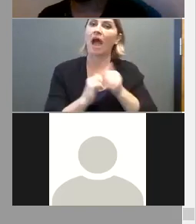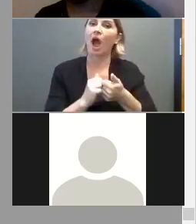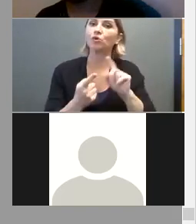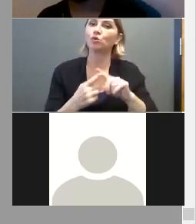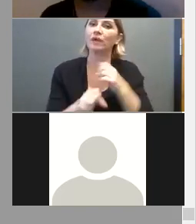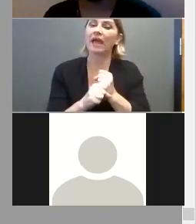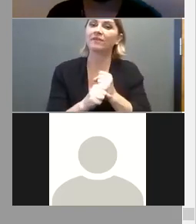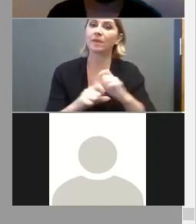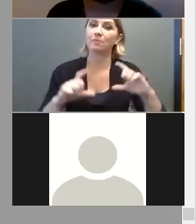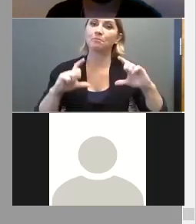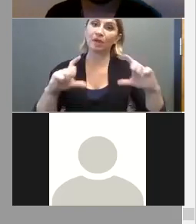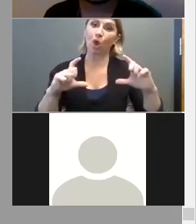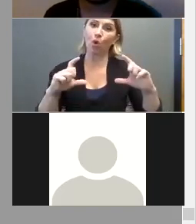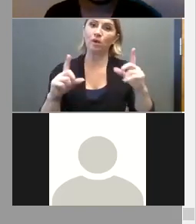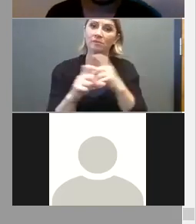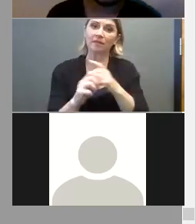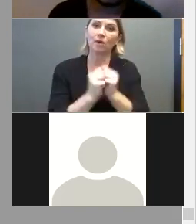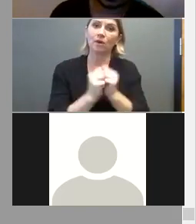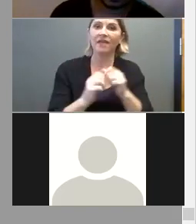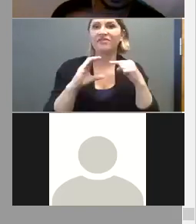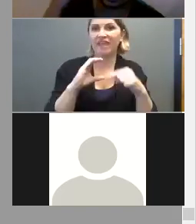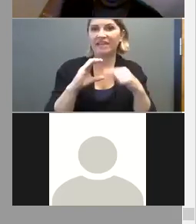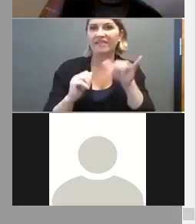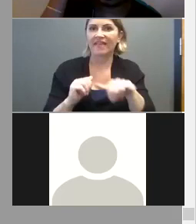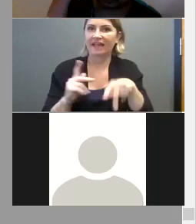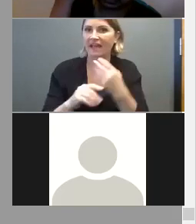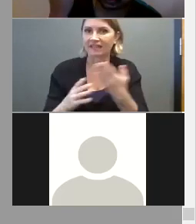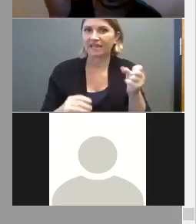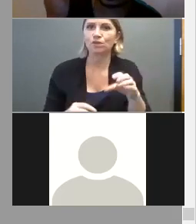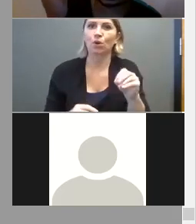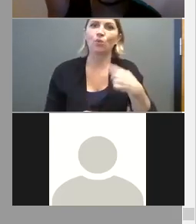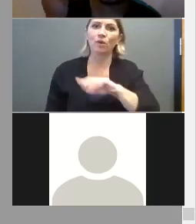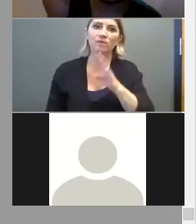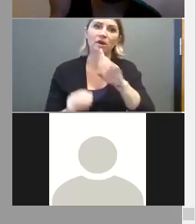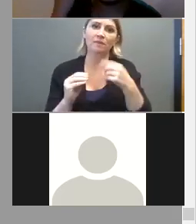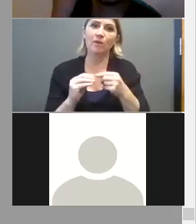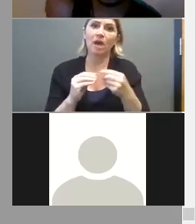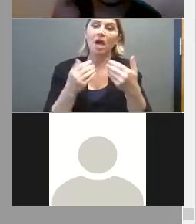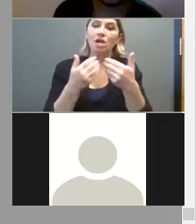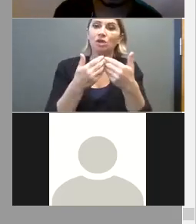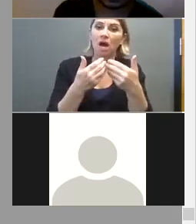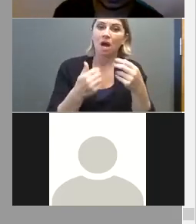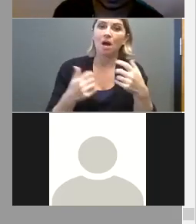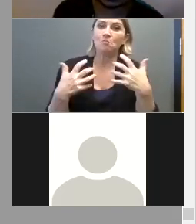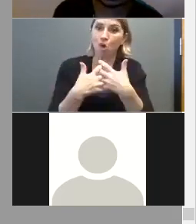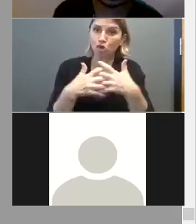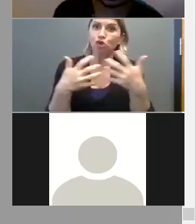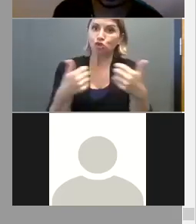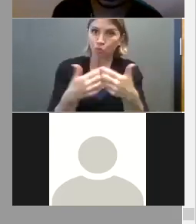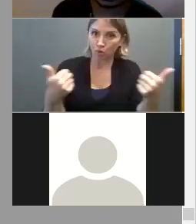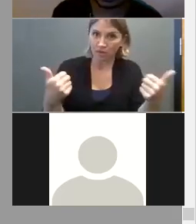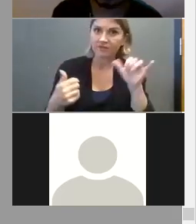the bigger complexity, big theta and things like that. So we are going to talk about merge sort first. So merge sort complexity